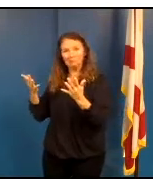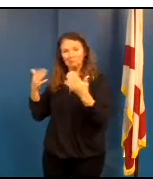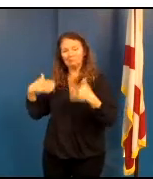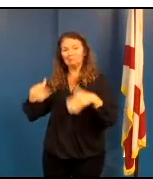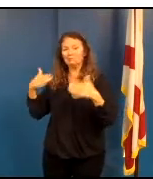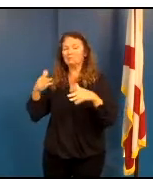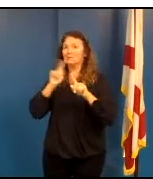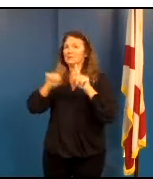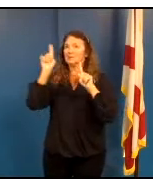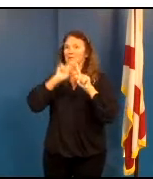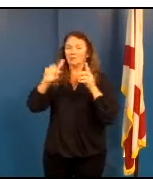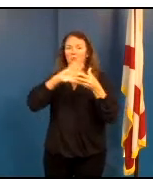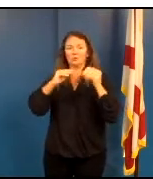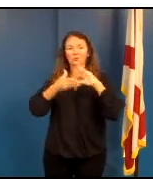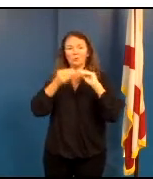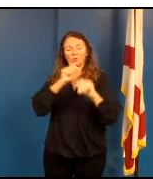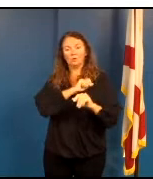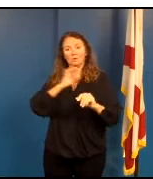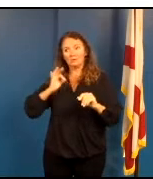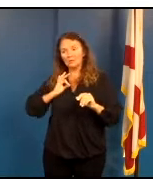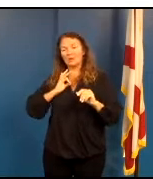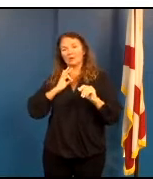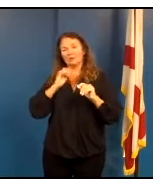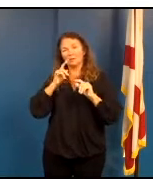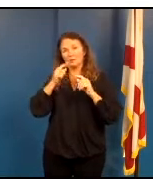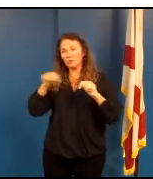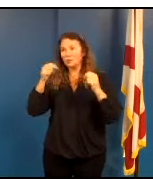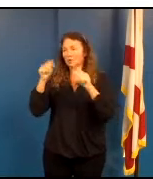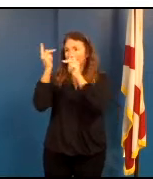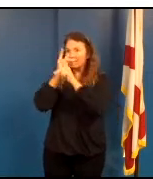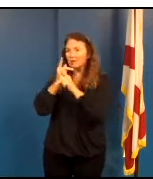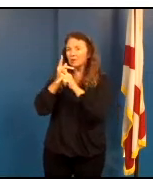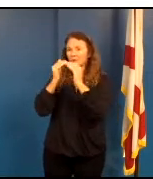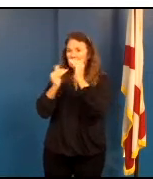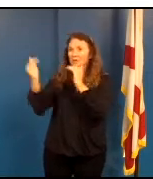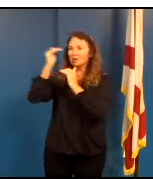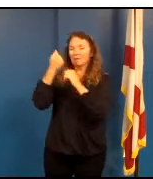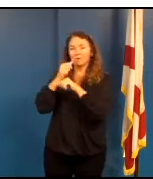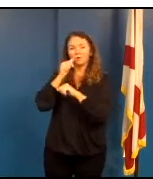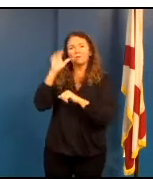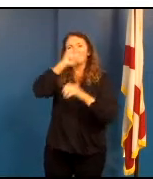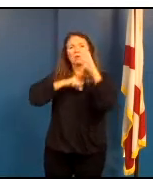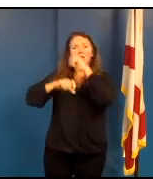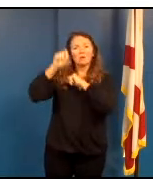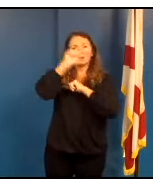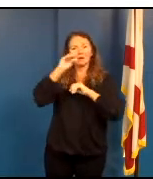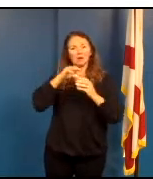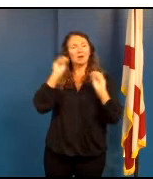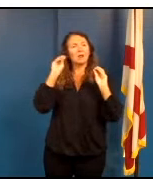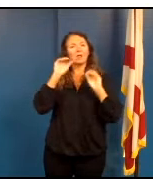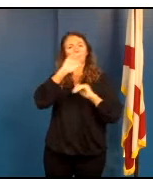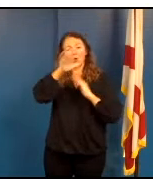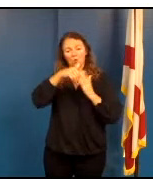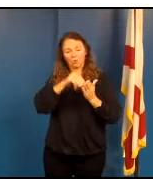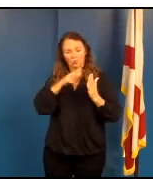of stories of faculty going above and beyond to make sure we never missed a beat and that our students were given every